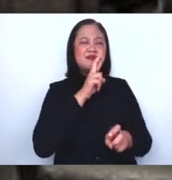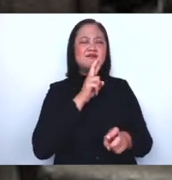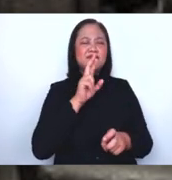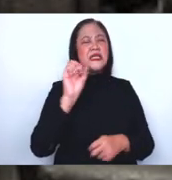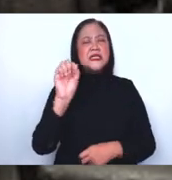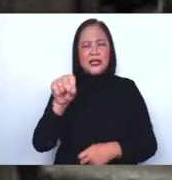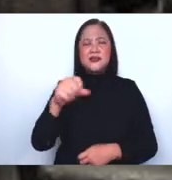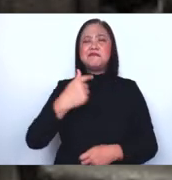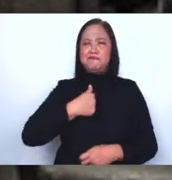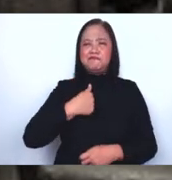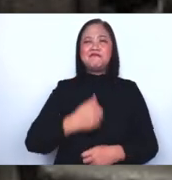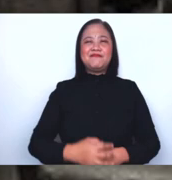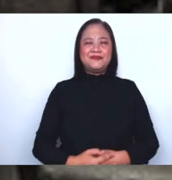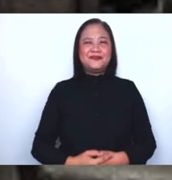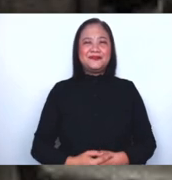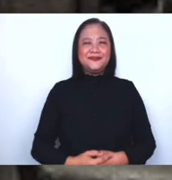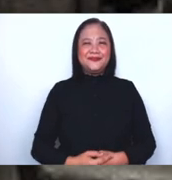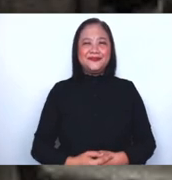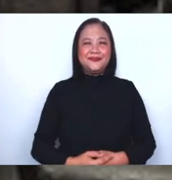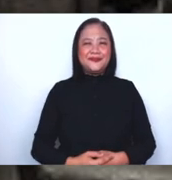course.